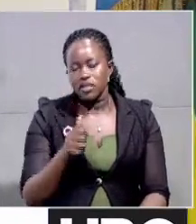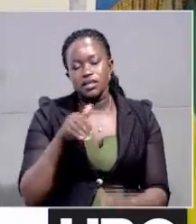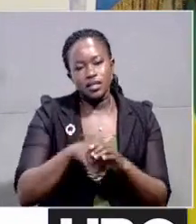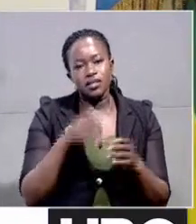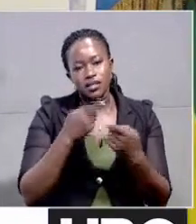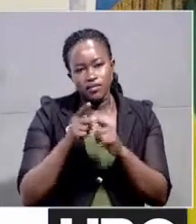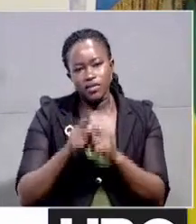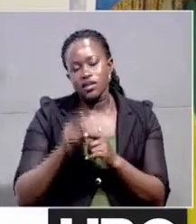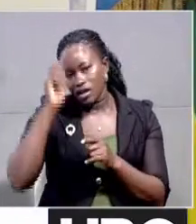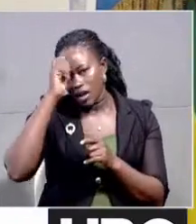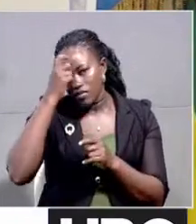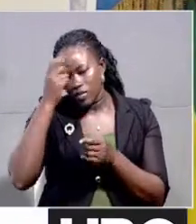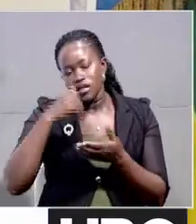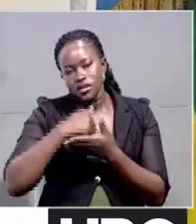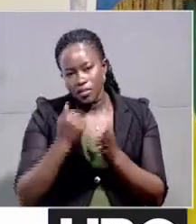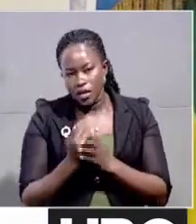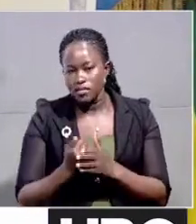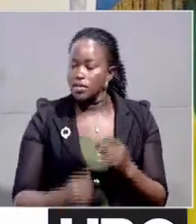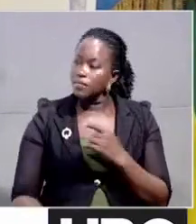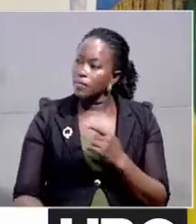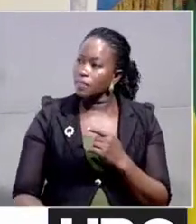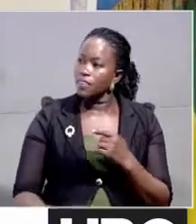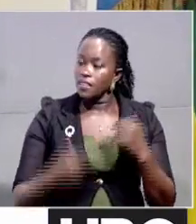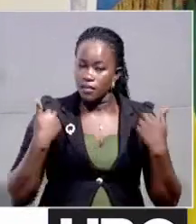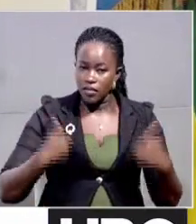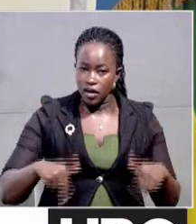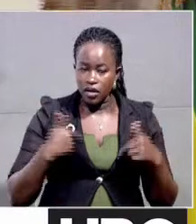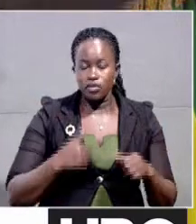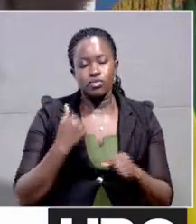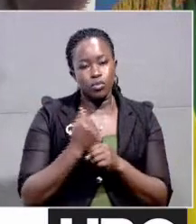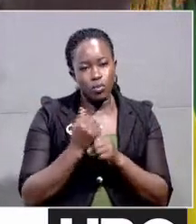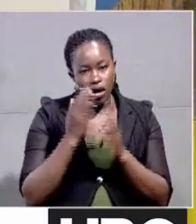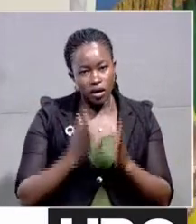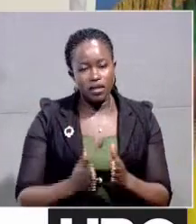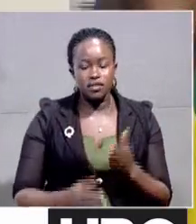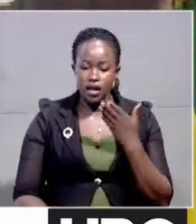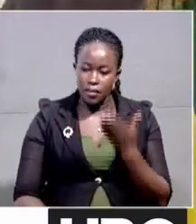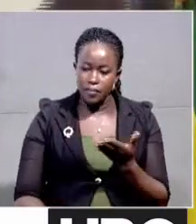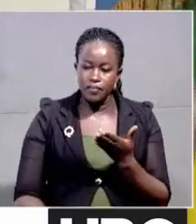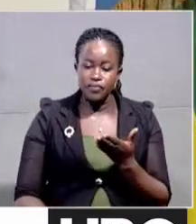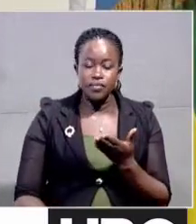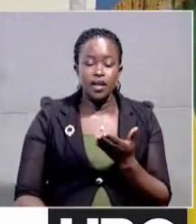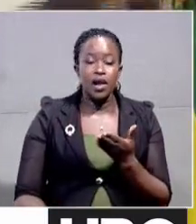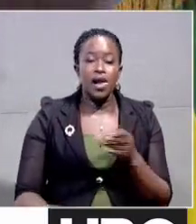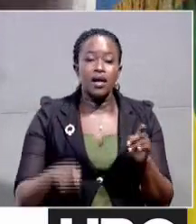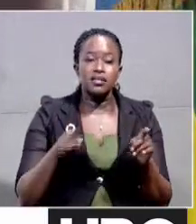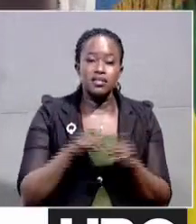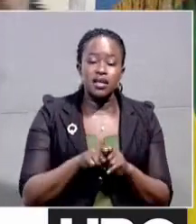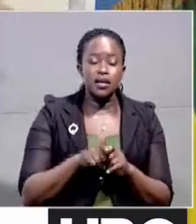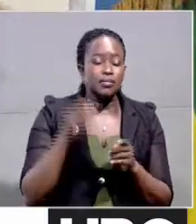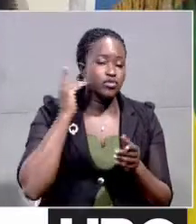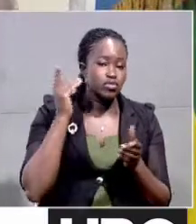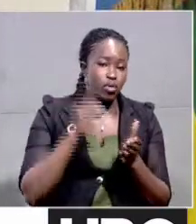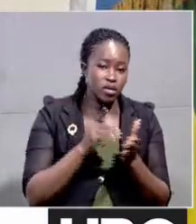departments. The health workers have got an enhancement. And the category, the veterinary doctors like